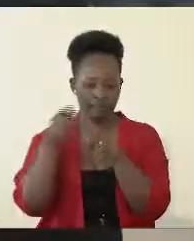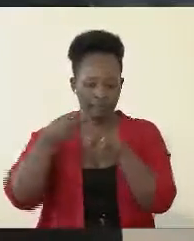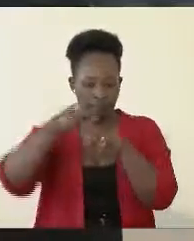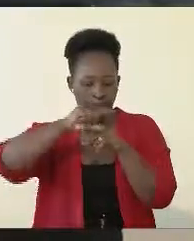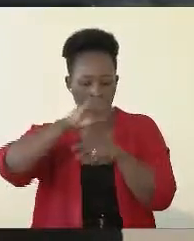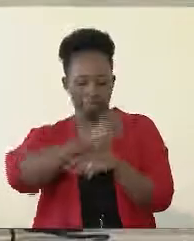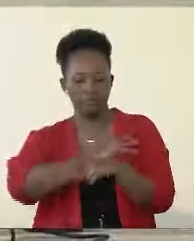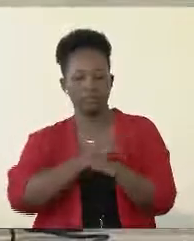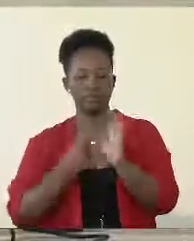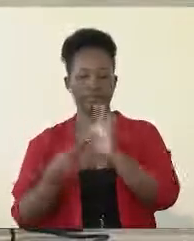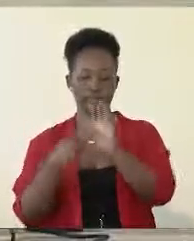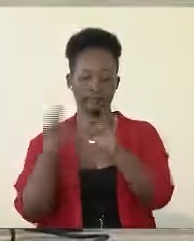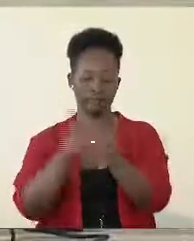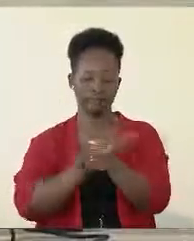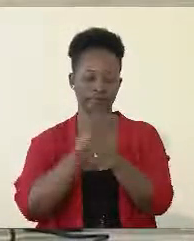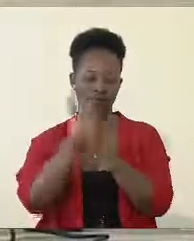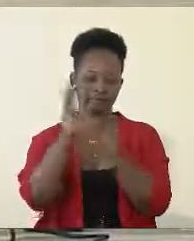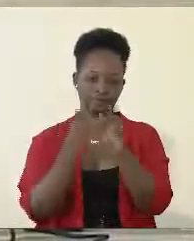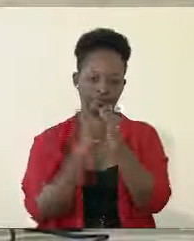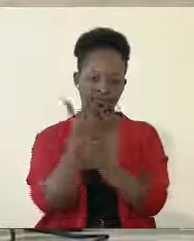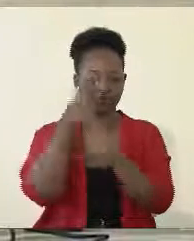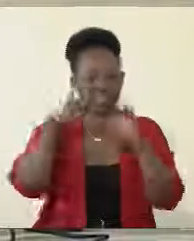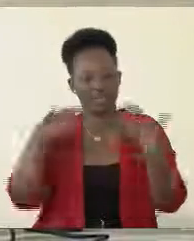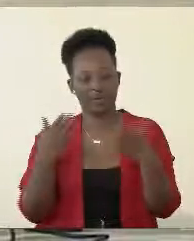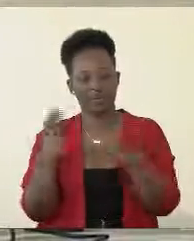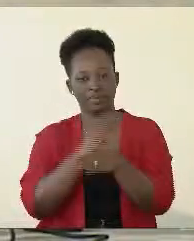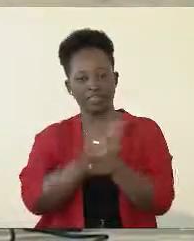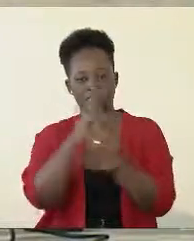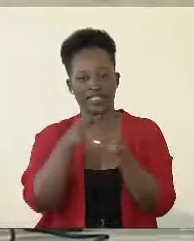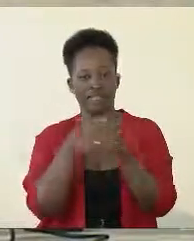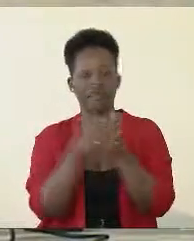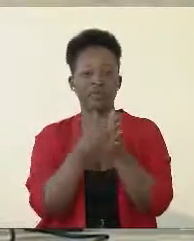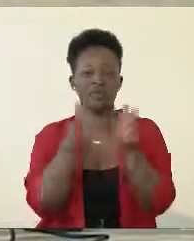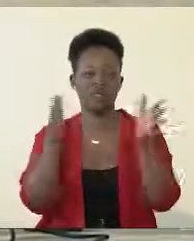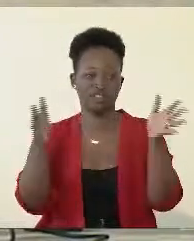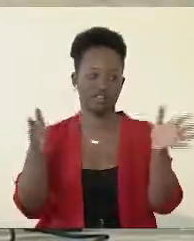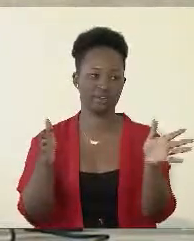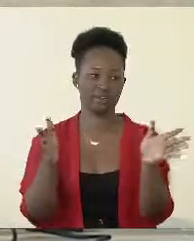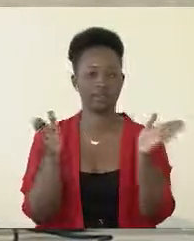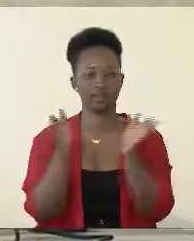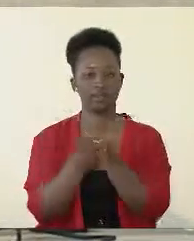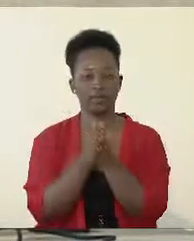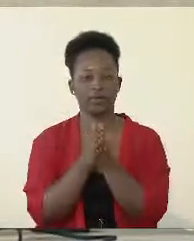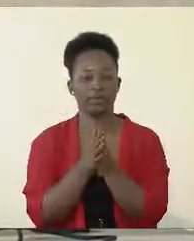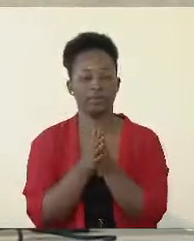business is growing or is expanding. Then you can also